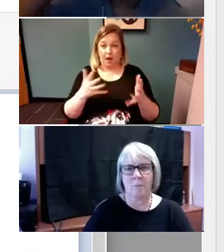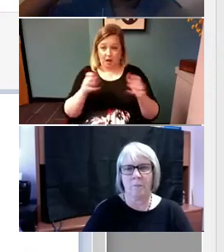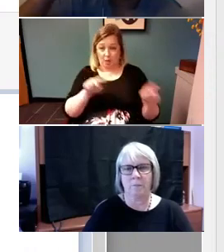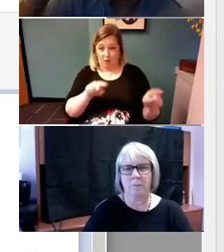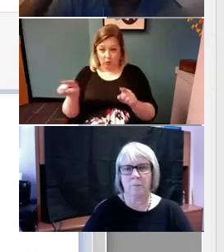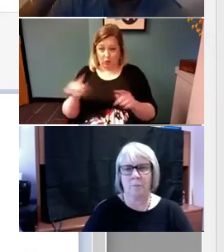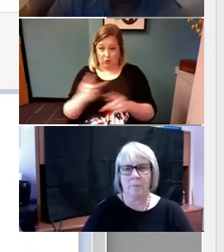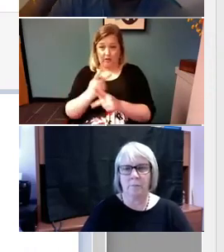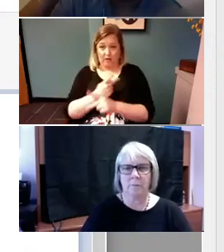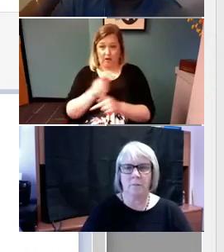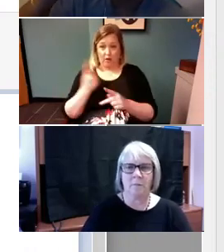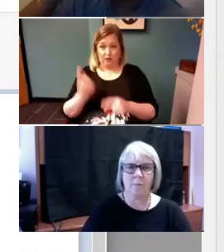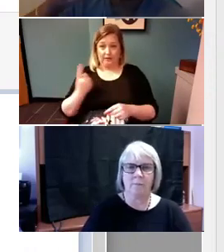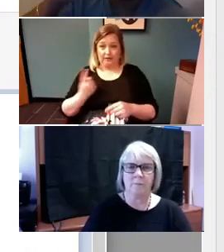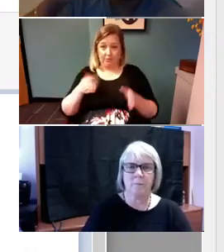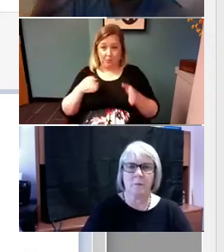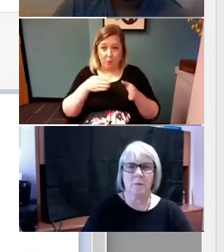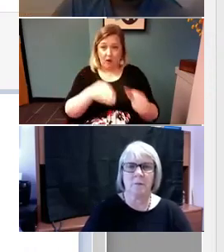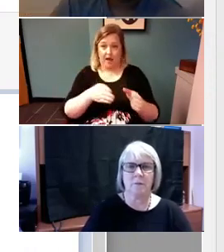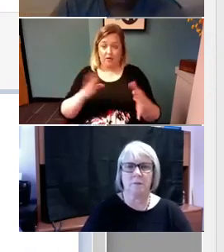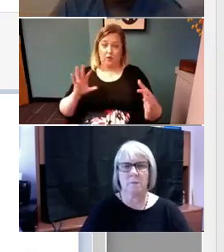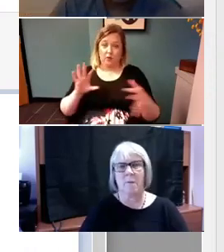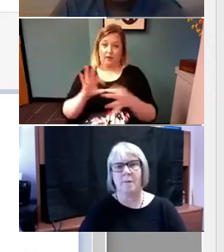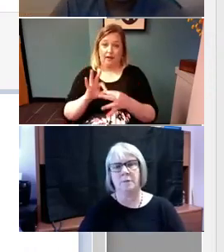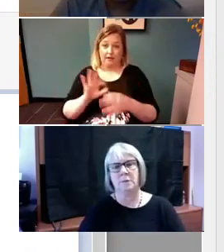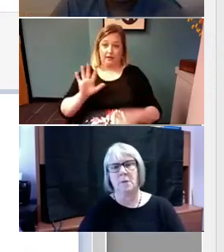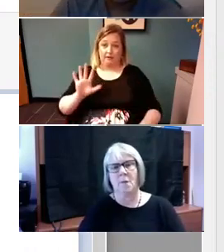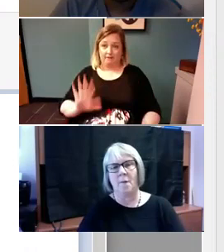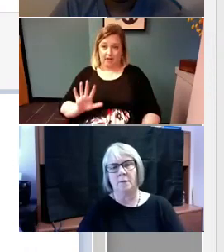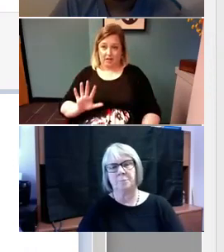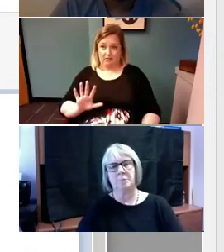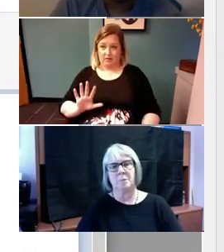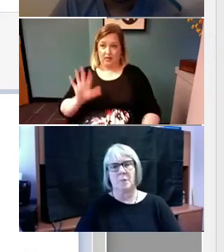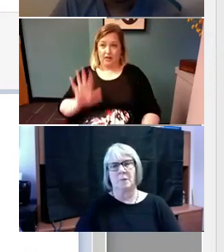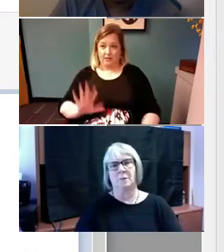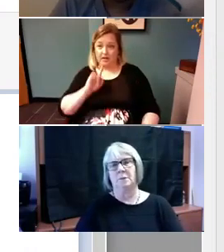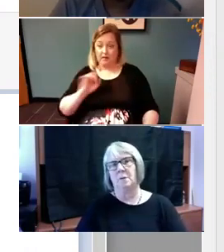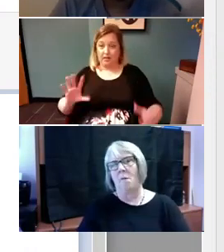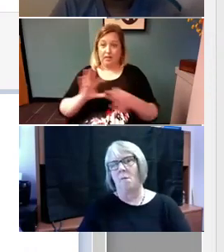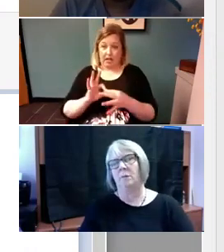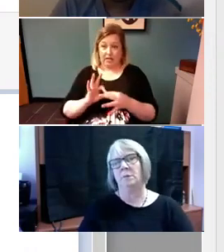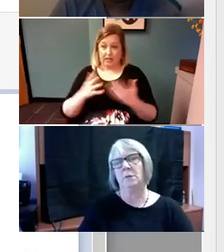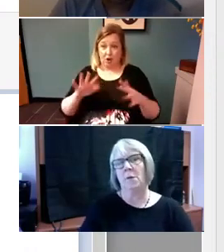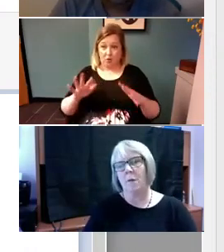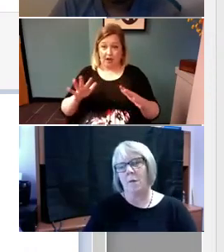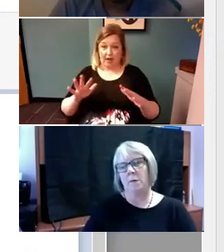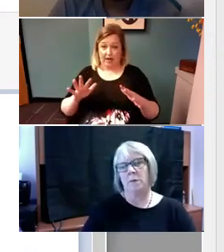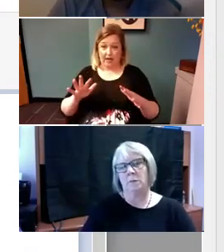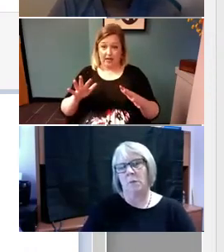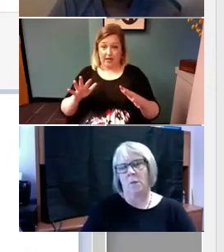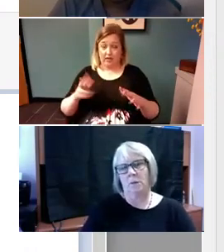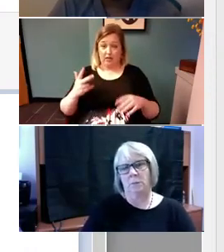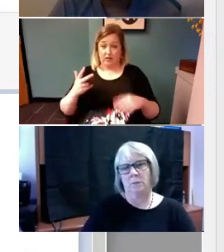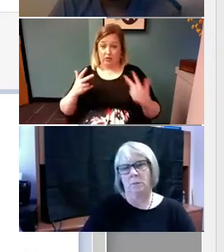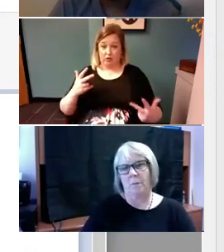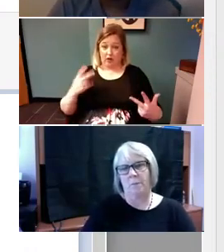way. Is there a way to connect 5? 5 is connected to 3, 4, and 2. I just need to connect it to 1.